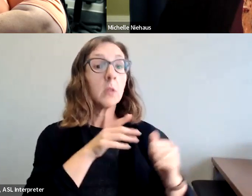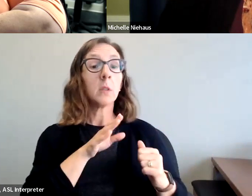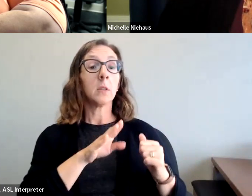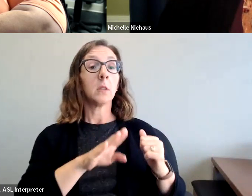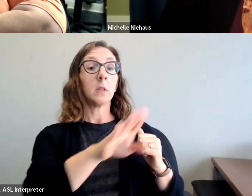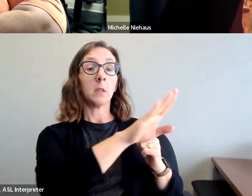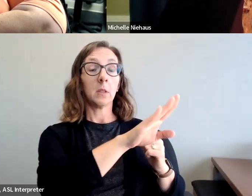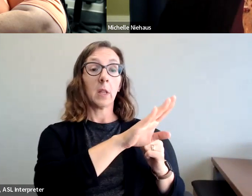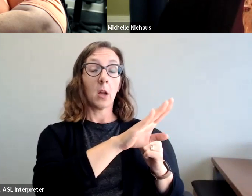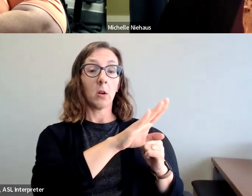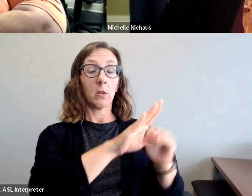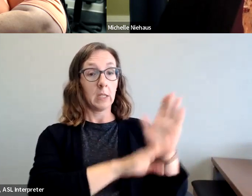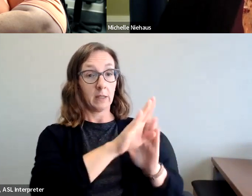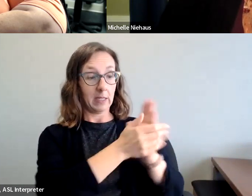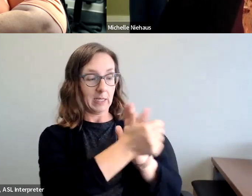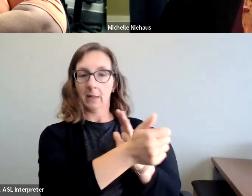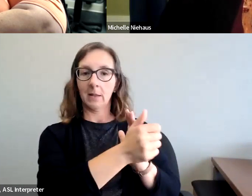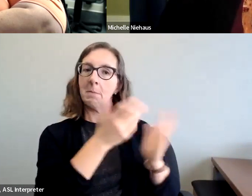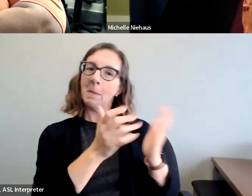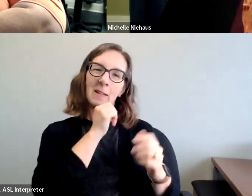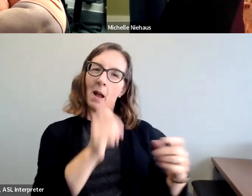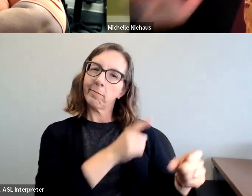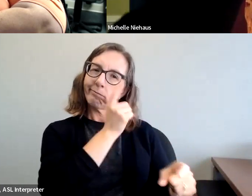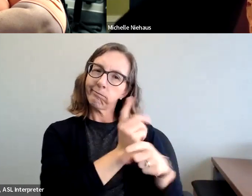be accurate. And I'll give you an example.